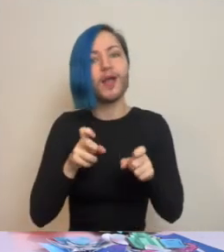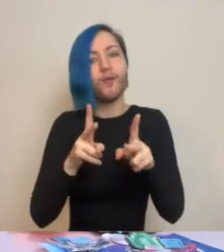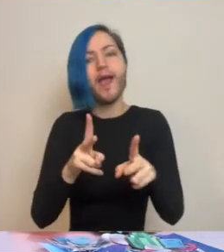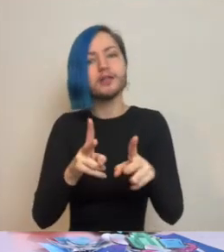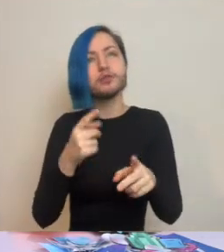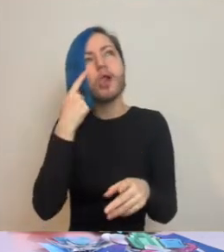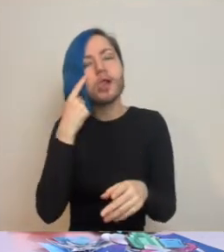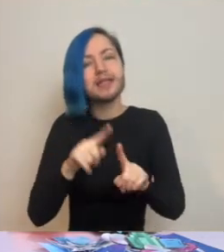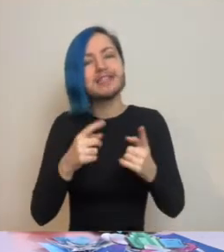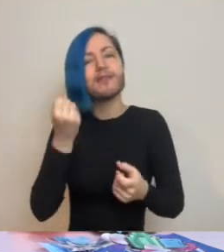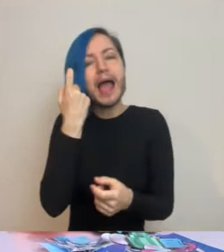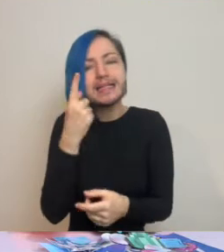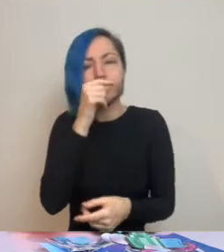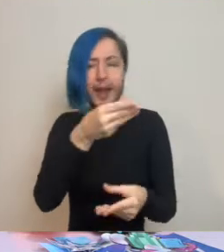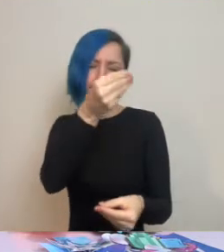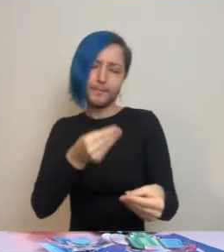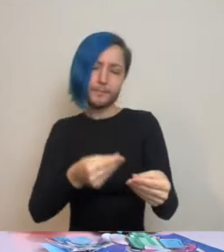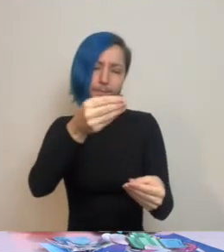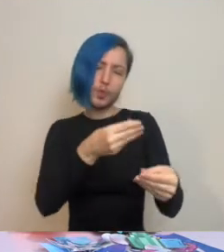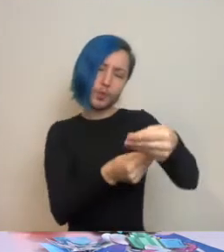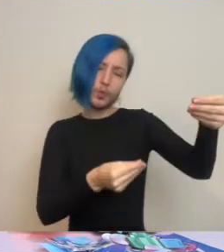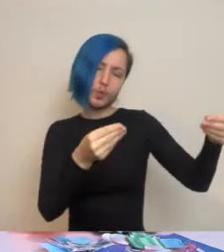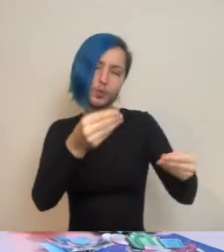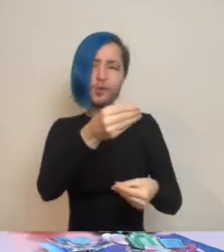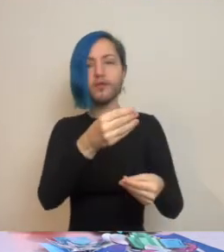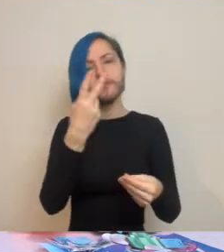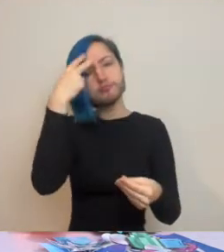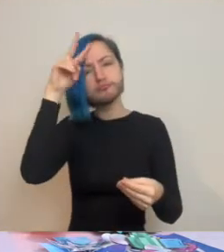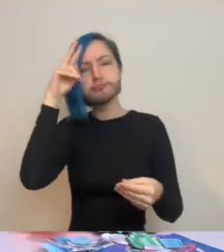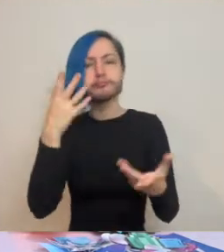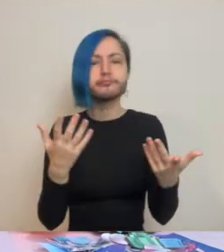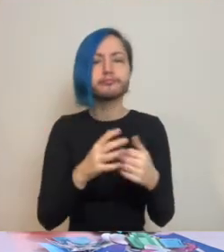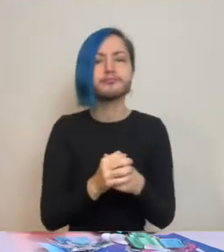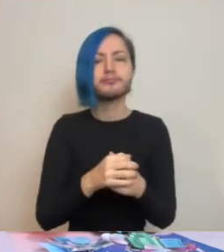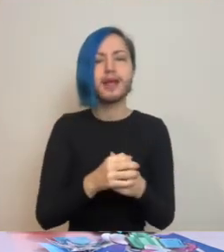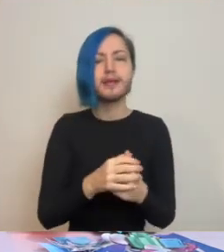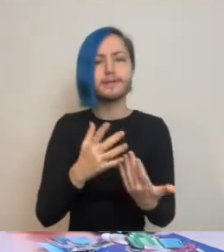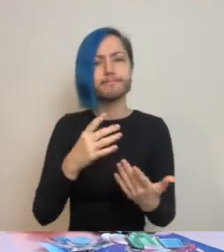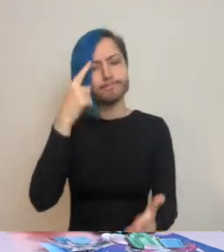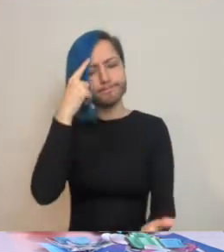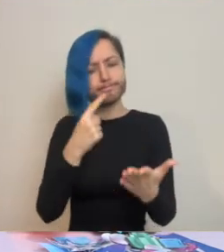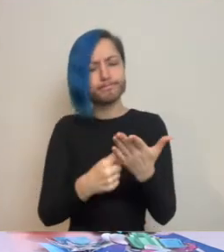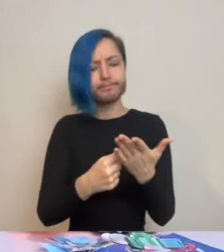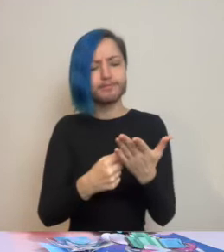It gives you the opportunity to move things around on the page so you can make really exciting and dynamic